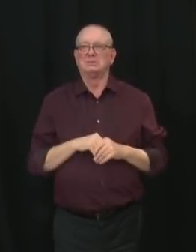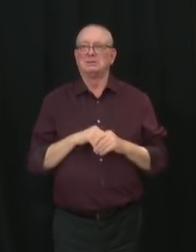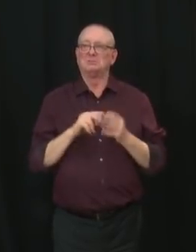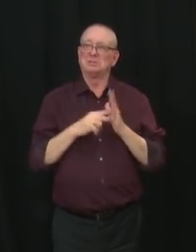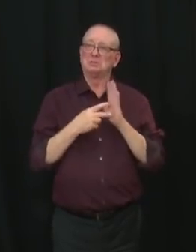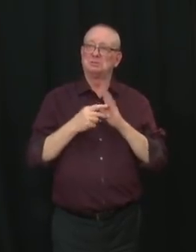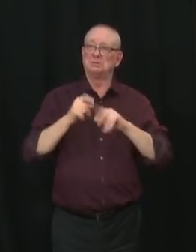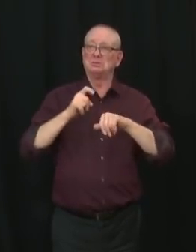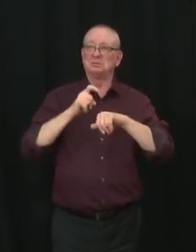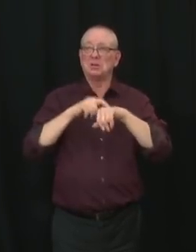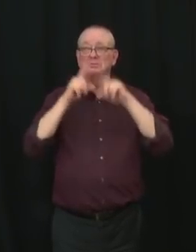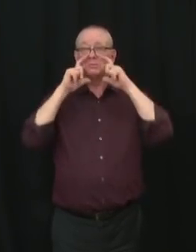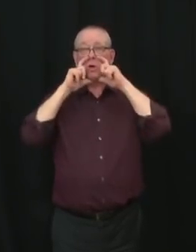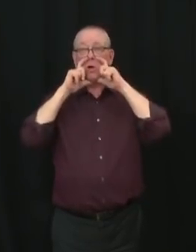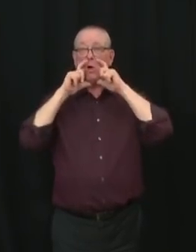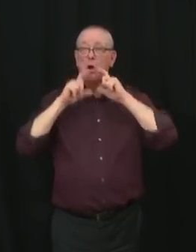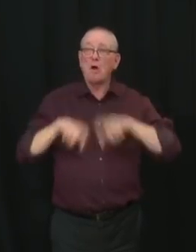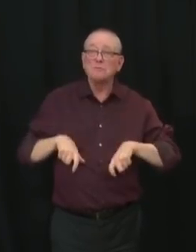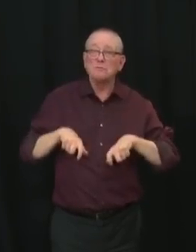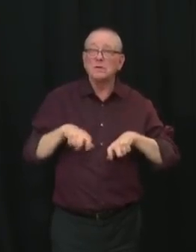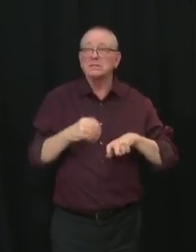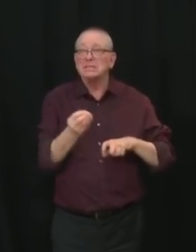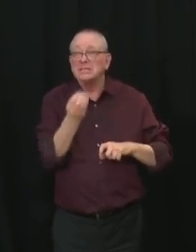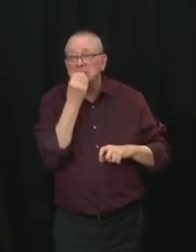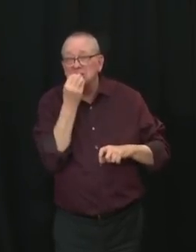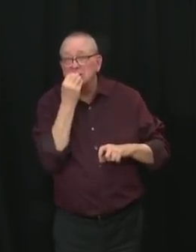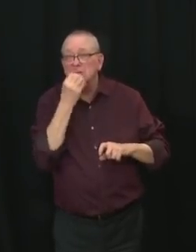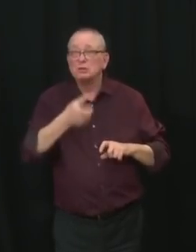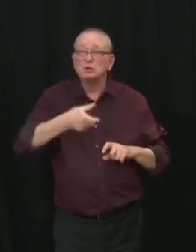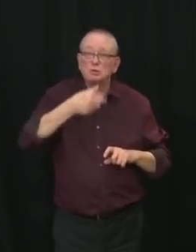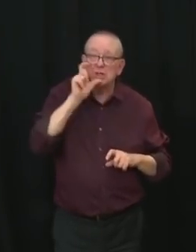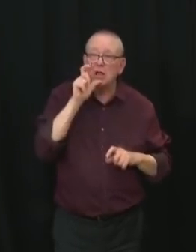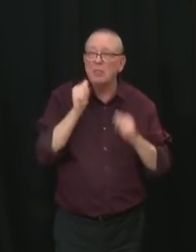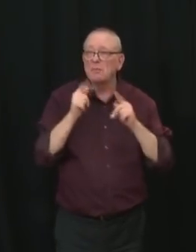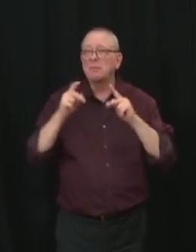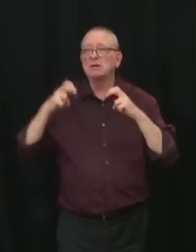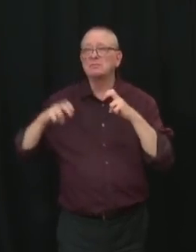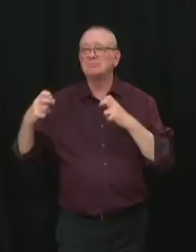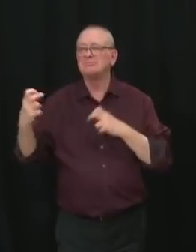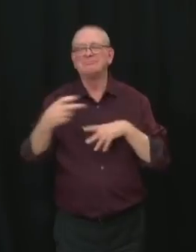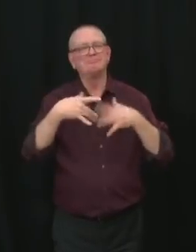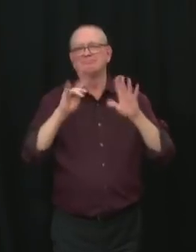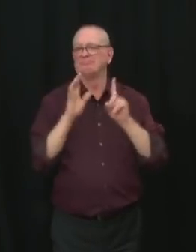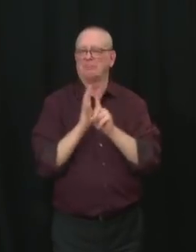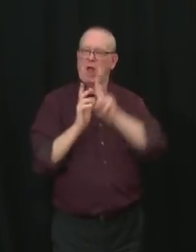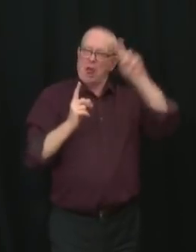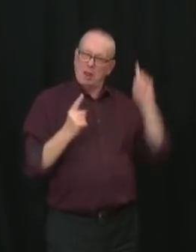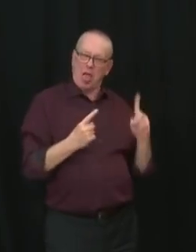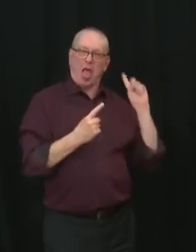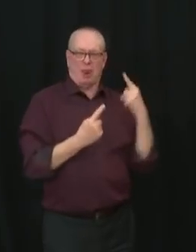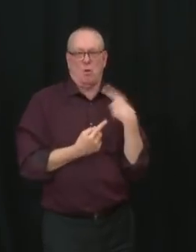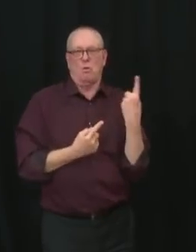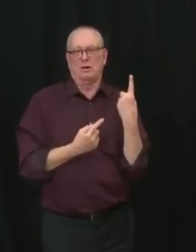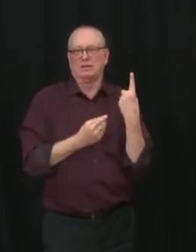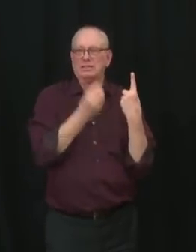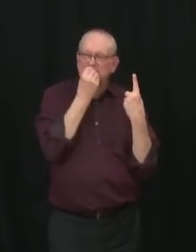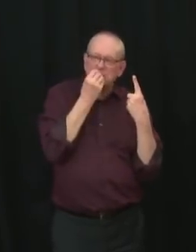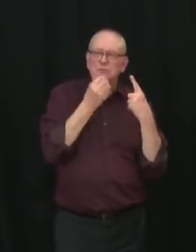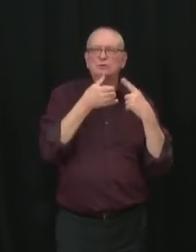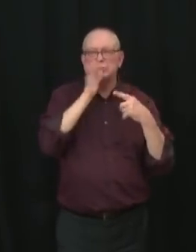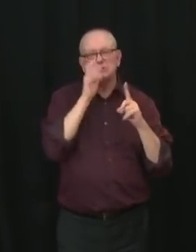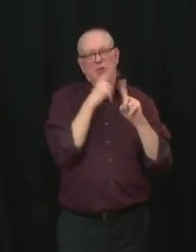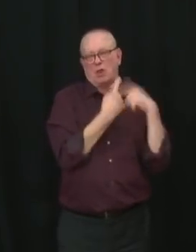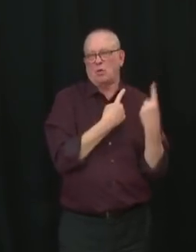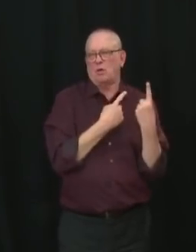remove your mask to eat or drink with or near others. This is important to mitigate the transmission risk in this